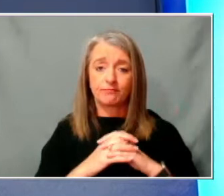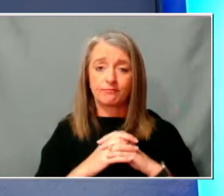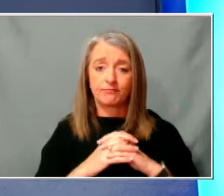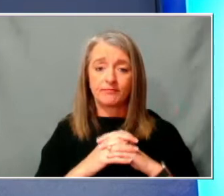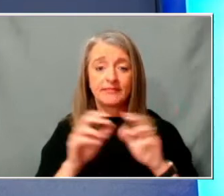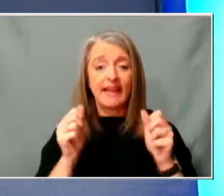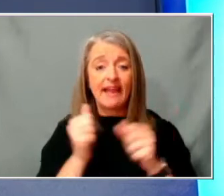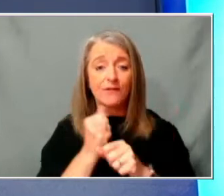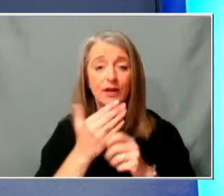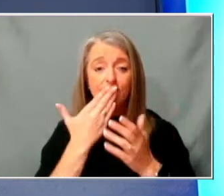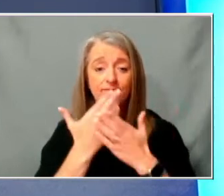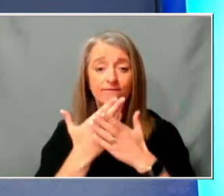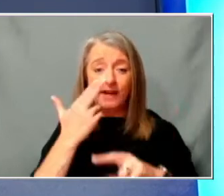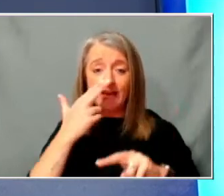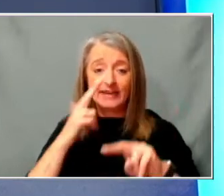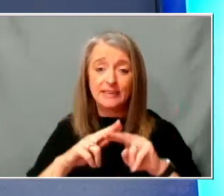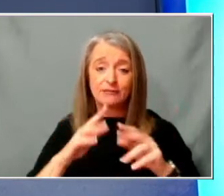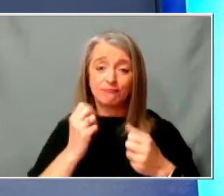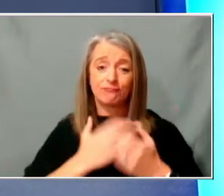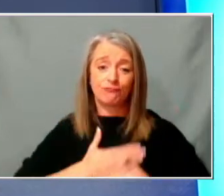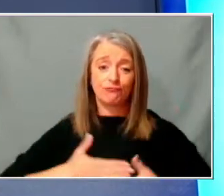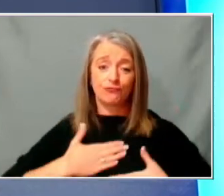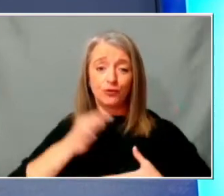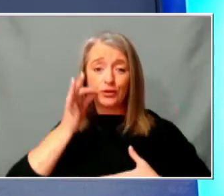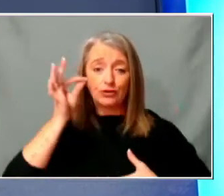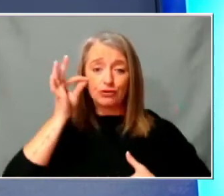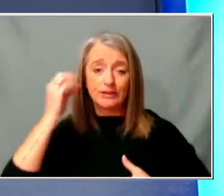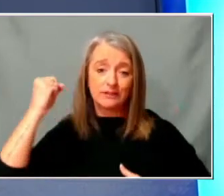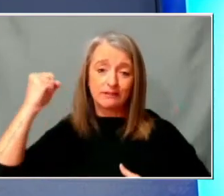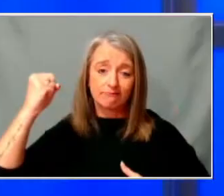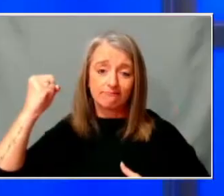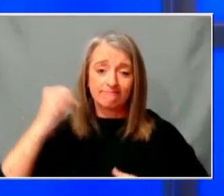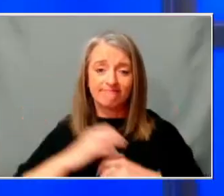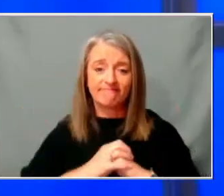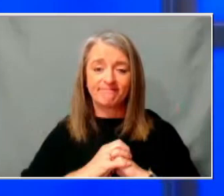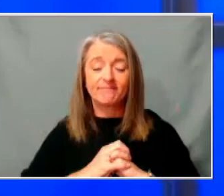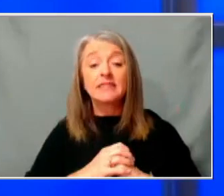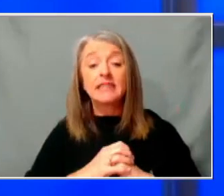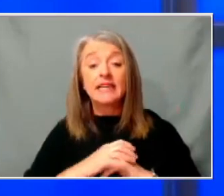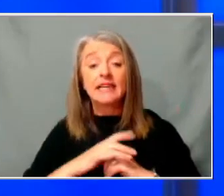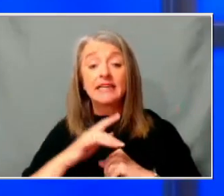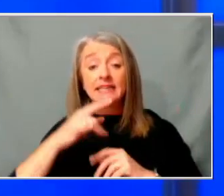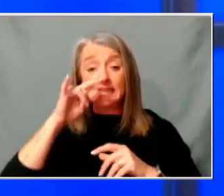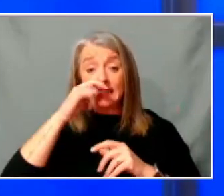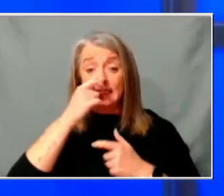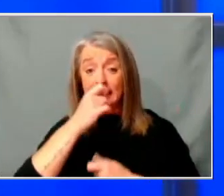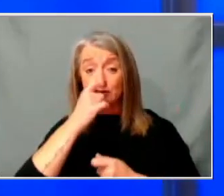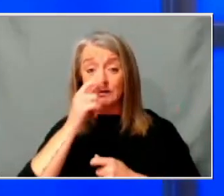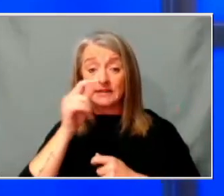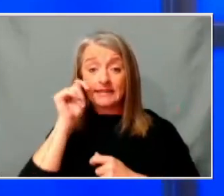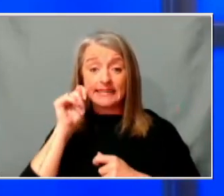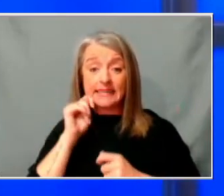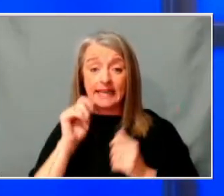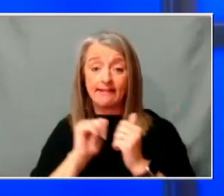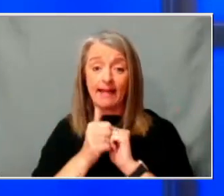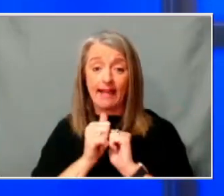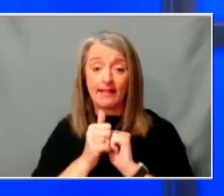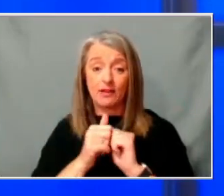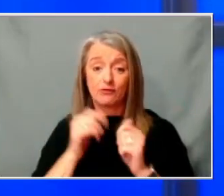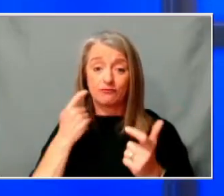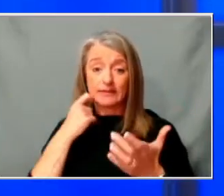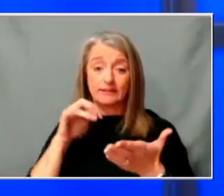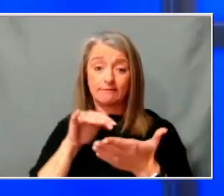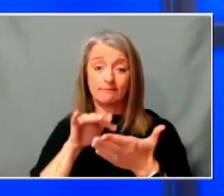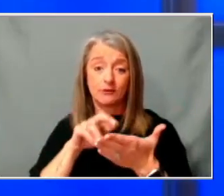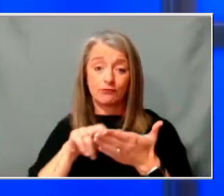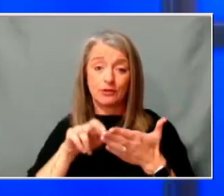everybody have fun and enjoy the Chiefs tonight. Go Chiefs. Yeah, that's right. We have an interesting study to tell you about involving teenage athletes. It's a recent study where researchers